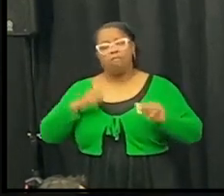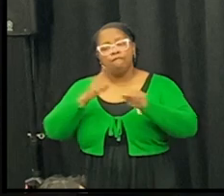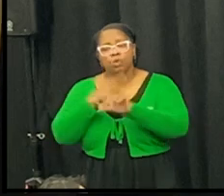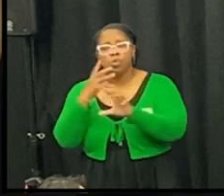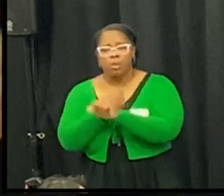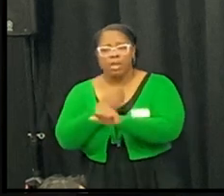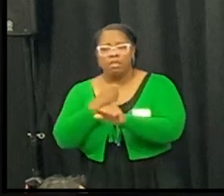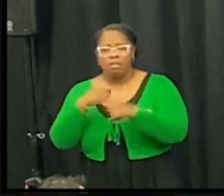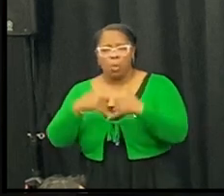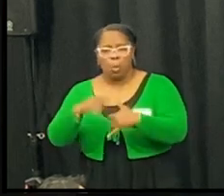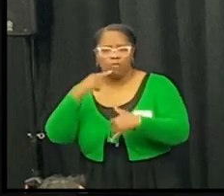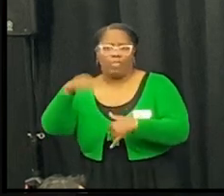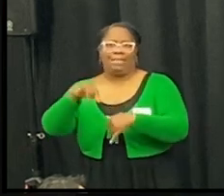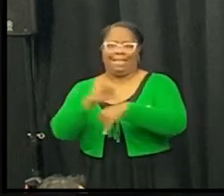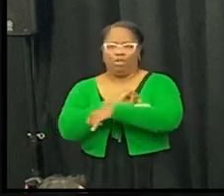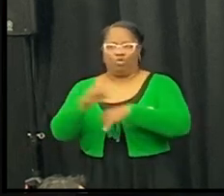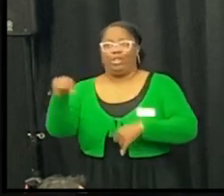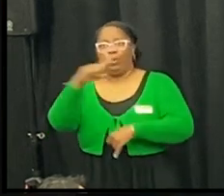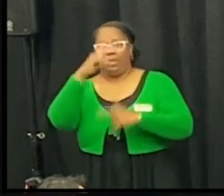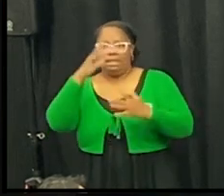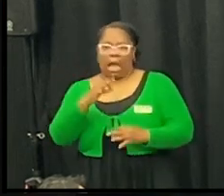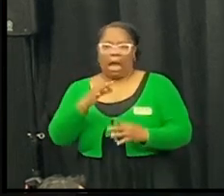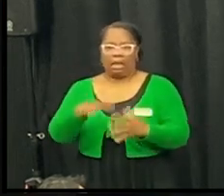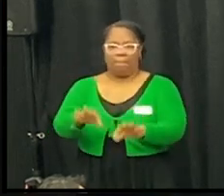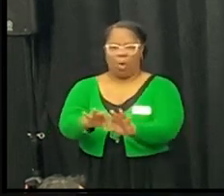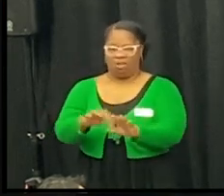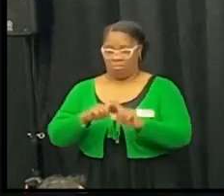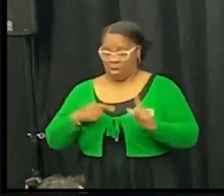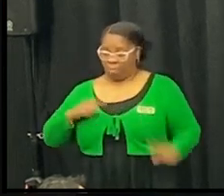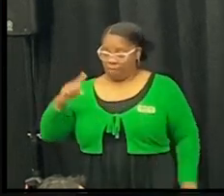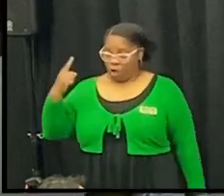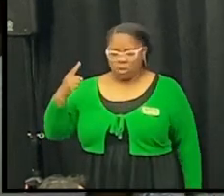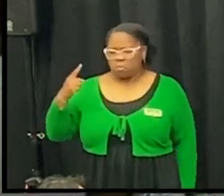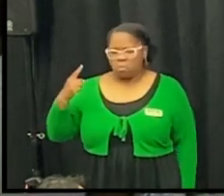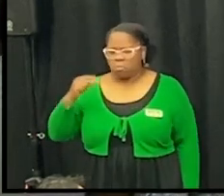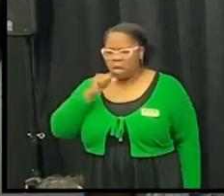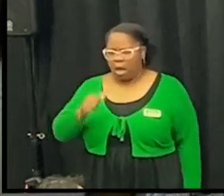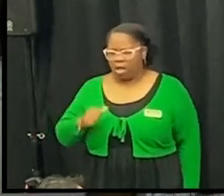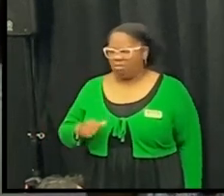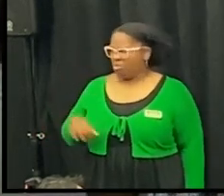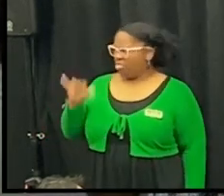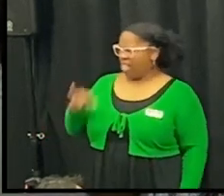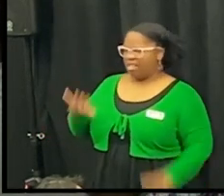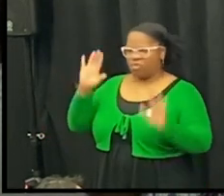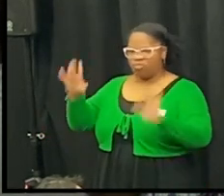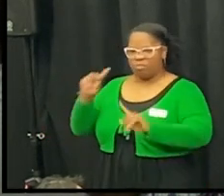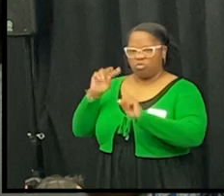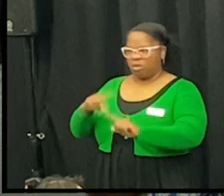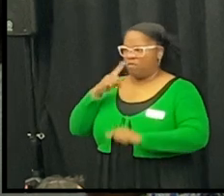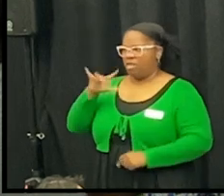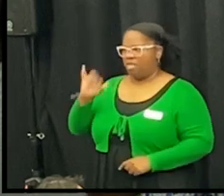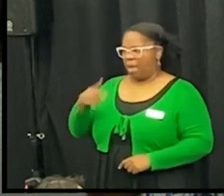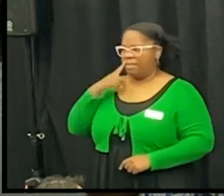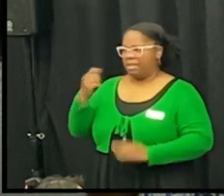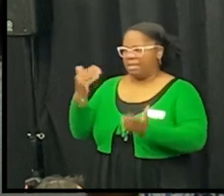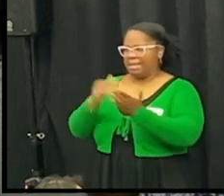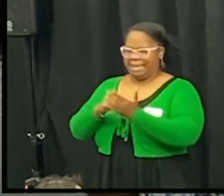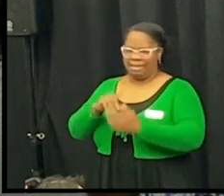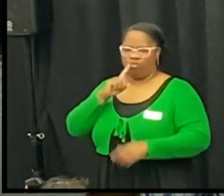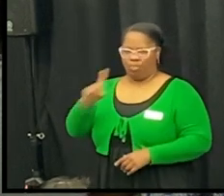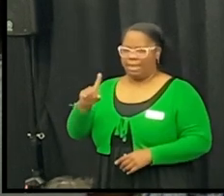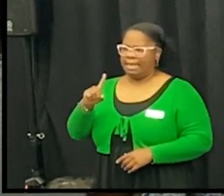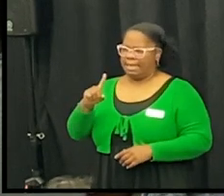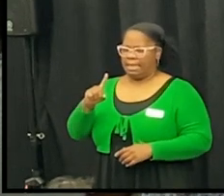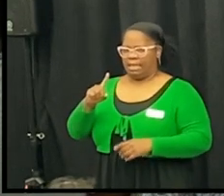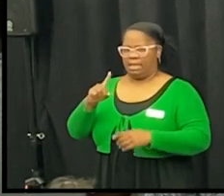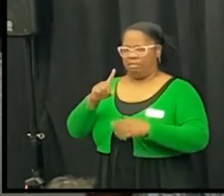this industry that you all decided was important, but I'm not the first to do it. Oh, that's a great way of looking at it, because that, again, it's really